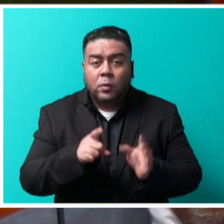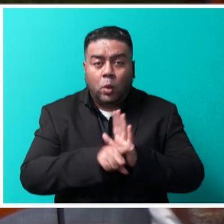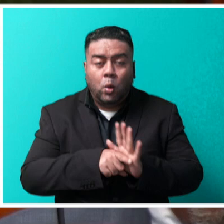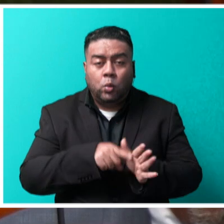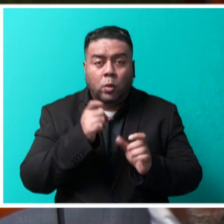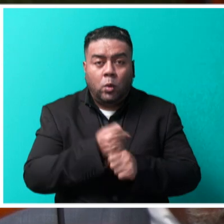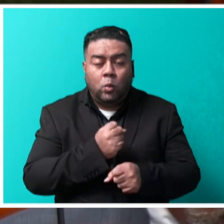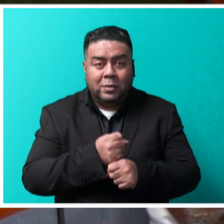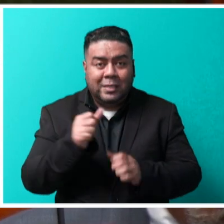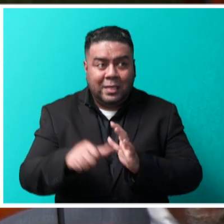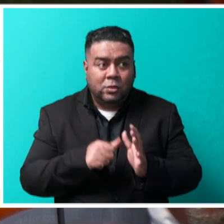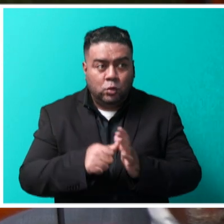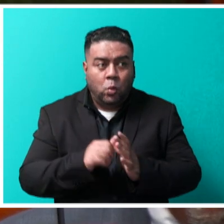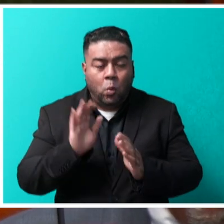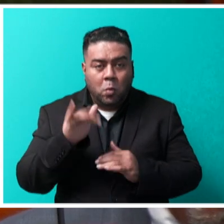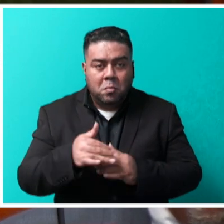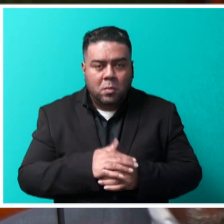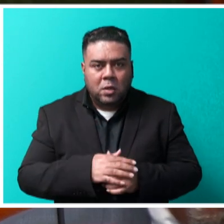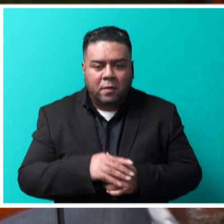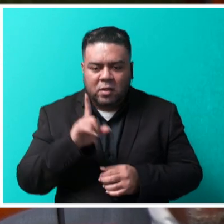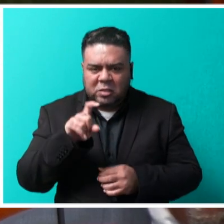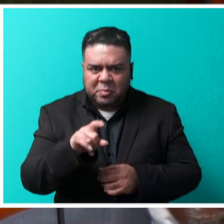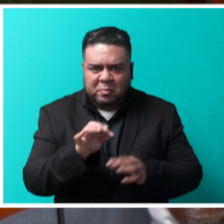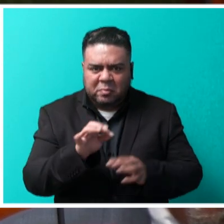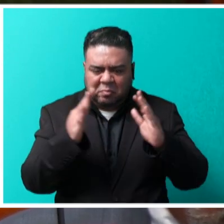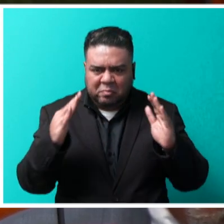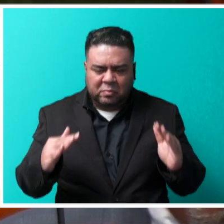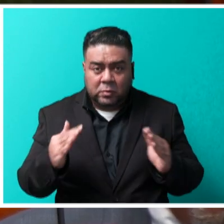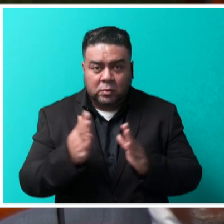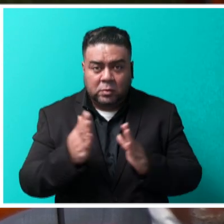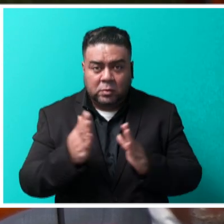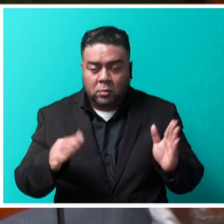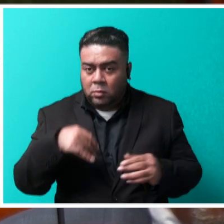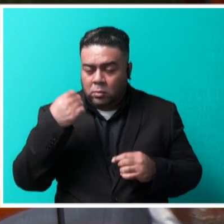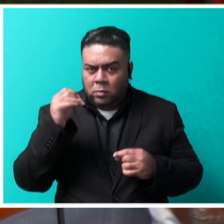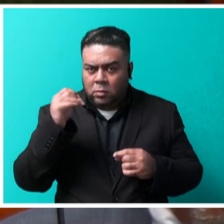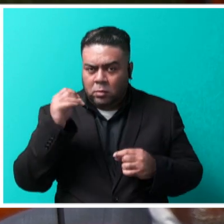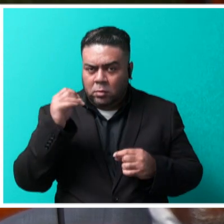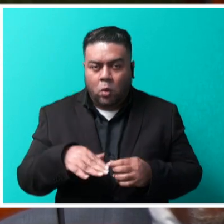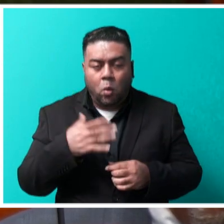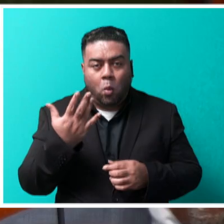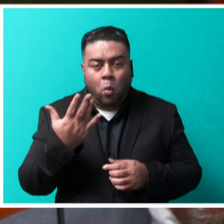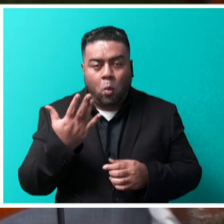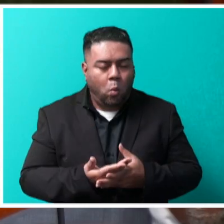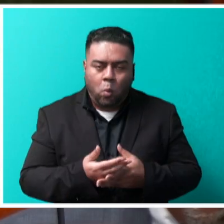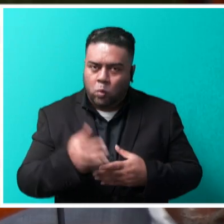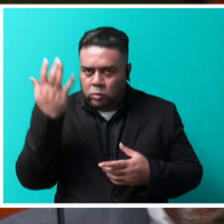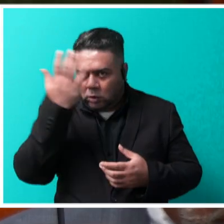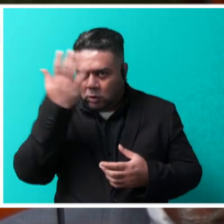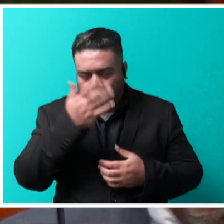Golden Age home were living in termite-infested, dilapidated structures that pose extreme occupational health and safety